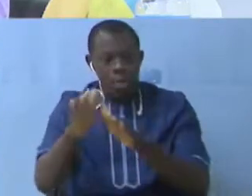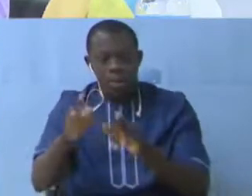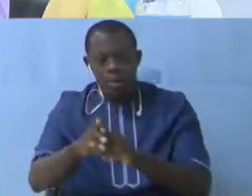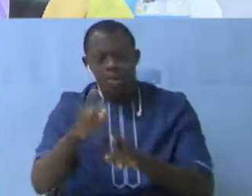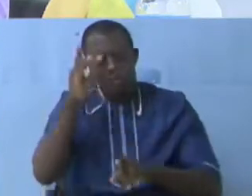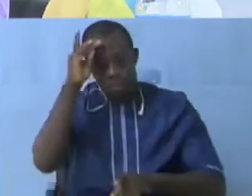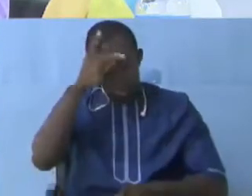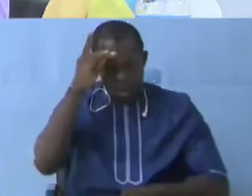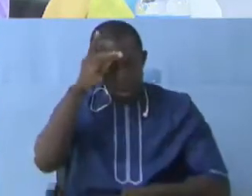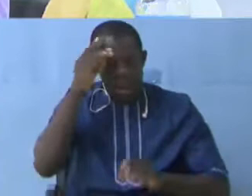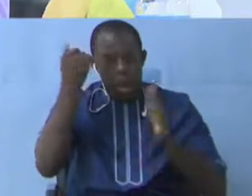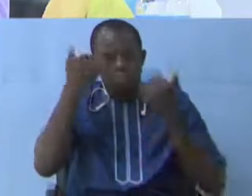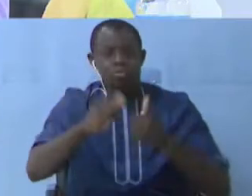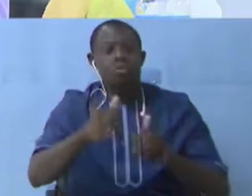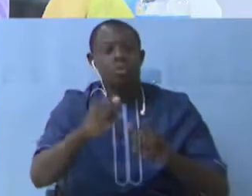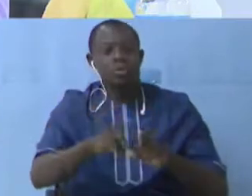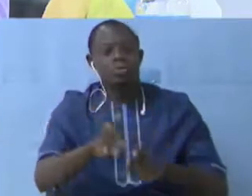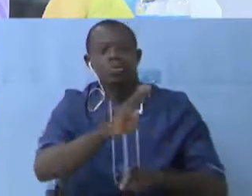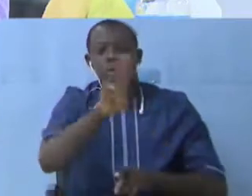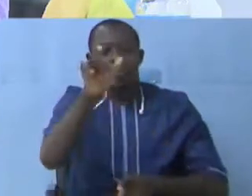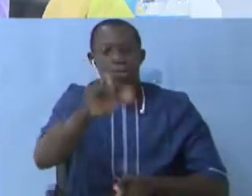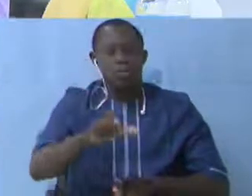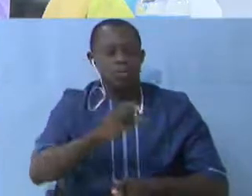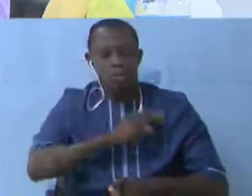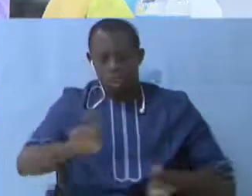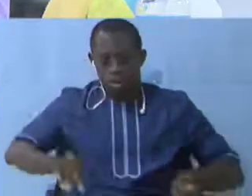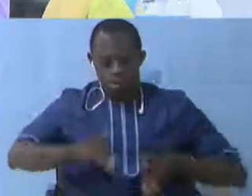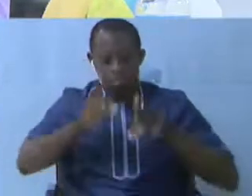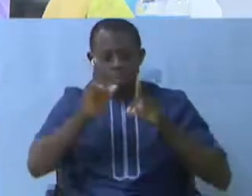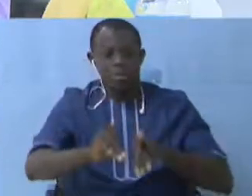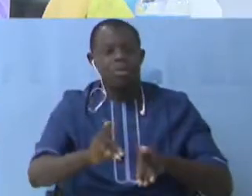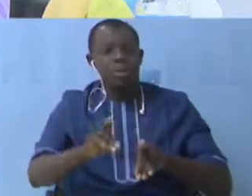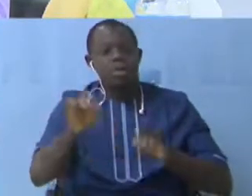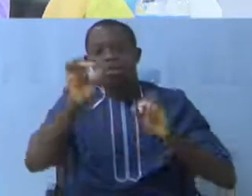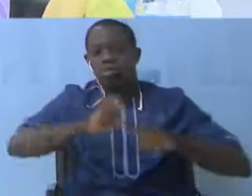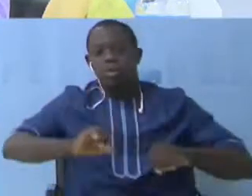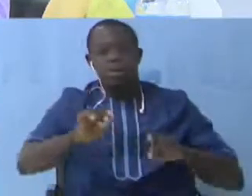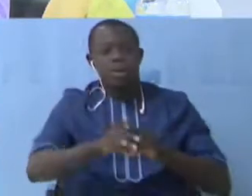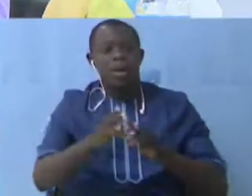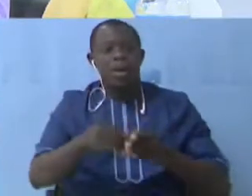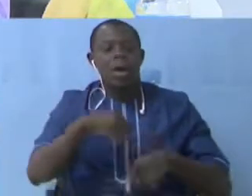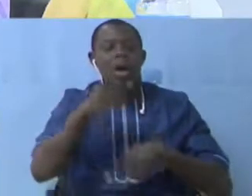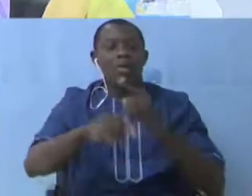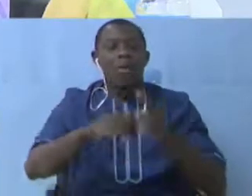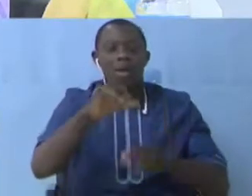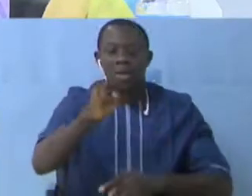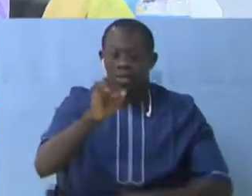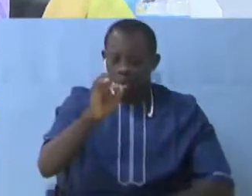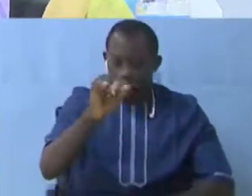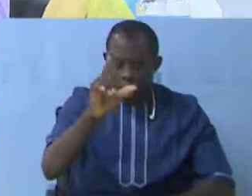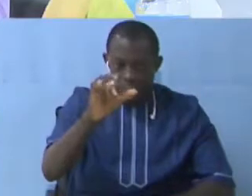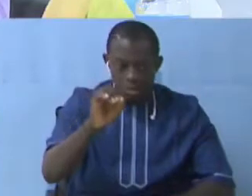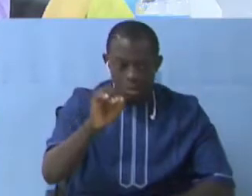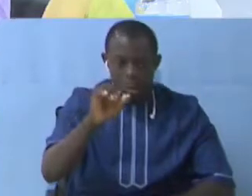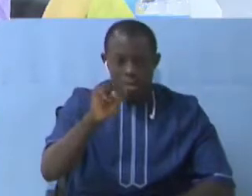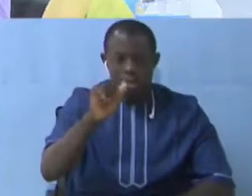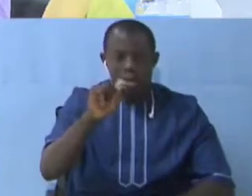nonu nangu tona dugal bopam ci dara. On the Solo Sandeng case, ci mbiri Solo